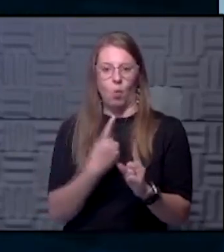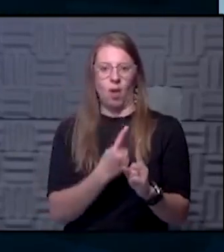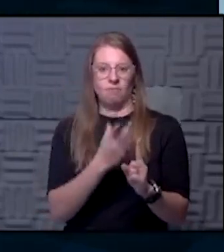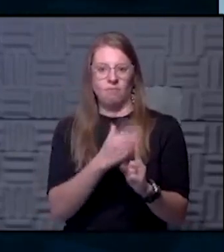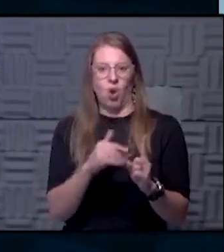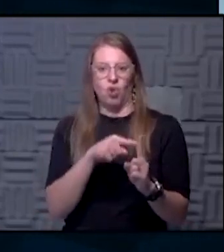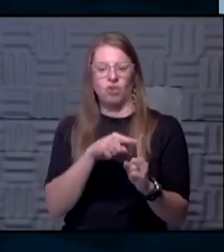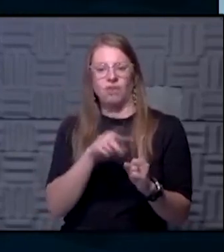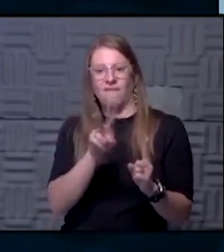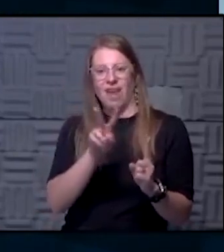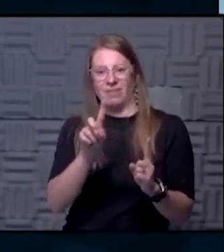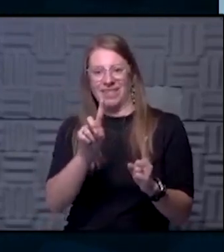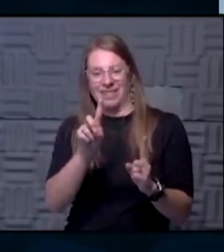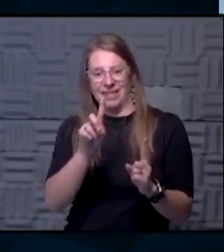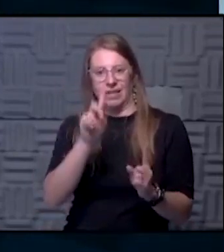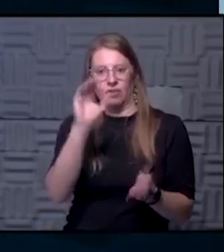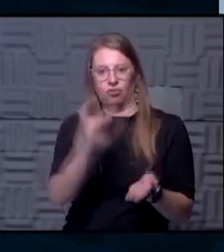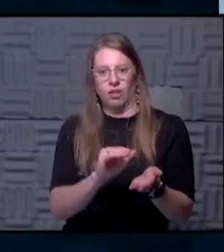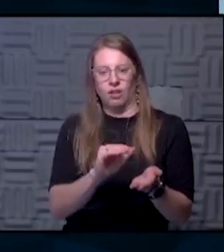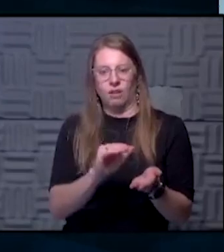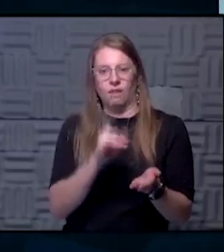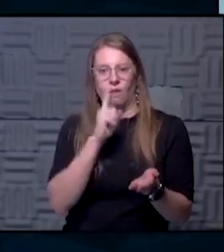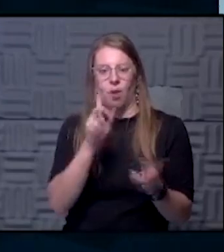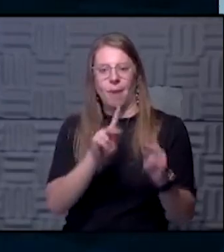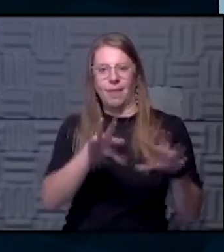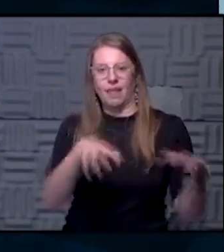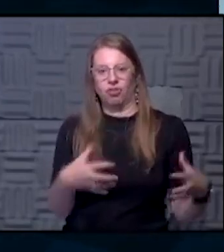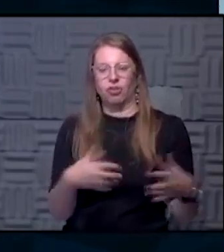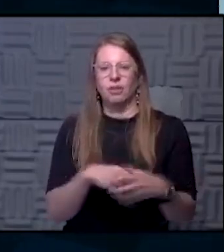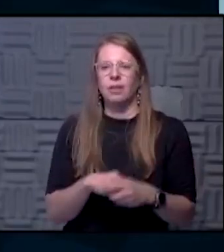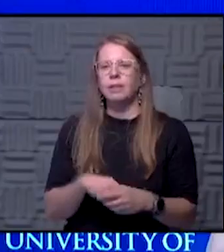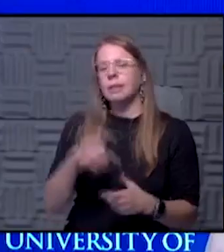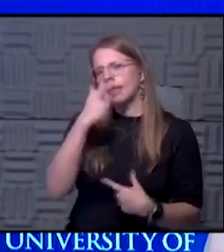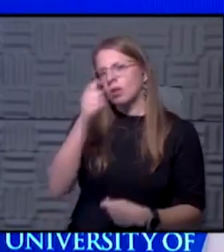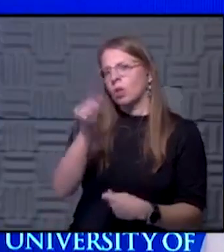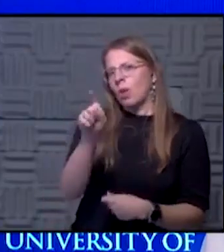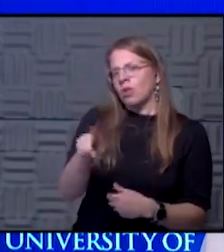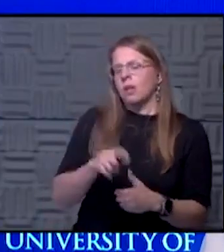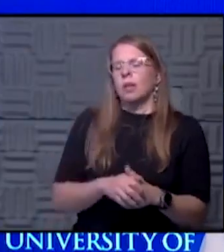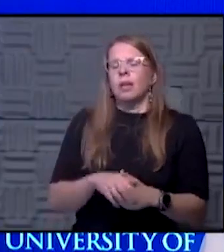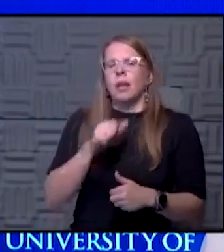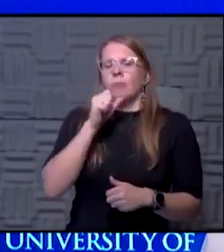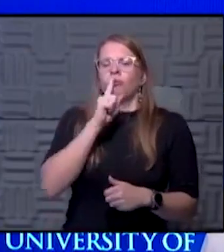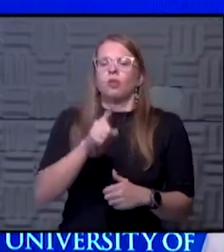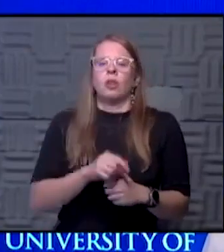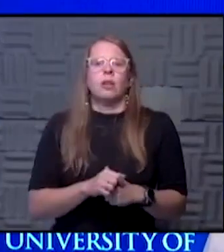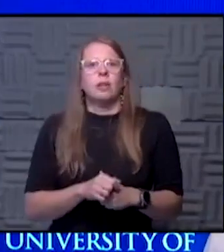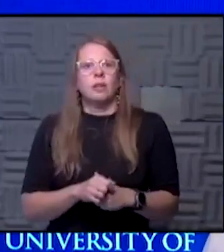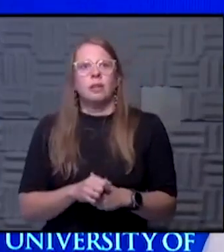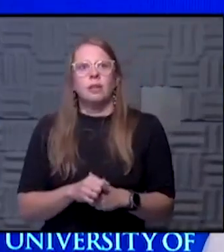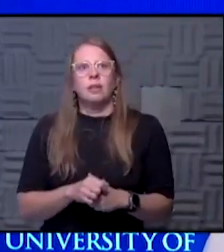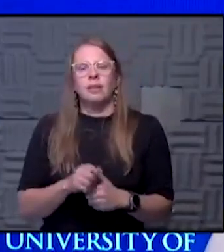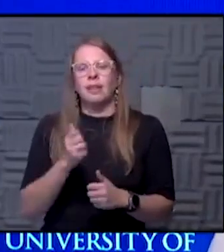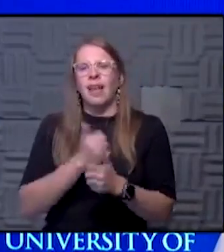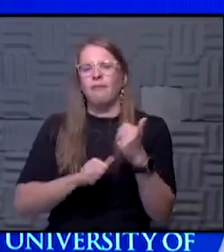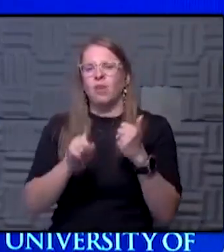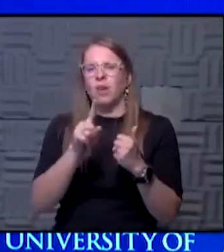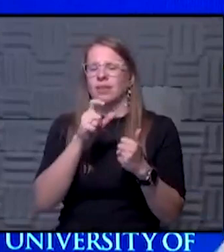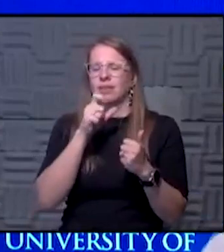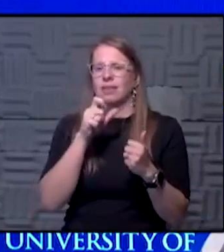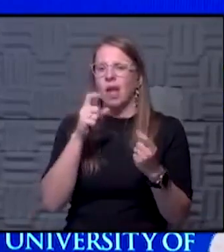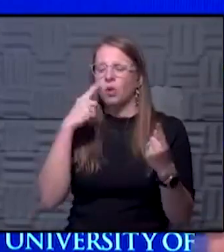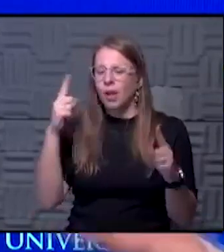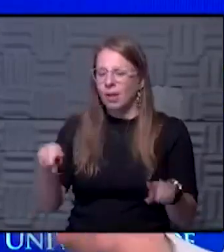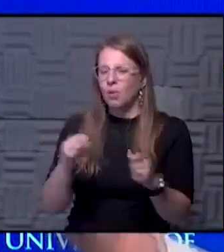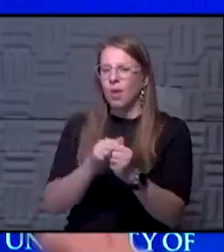of vitamin D decreasing in the population. Yeah, that's an interesting question. I'm not sure everybody's in agreement around the vitamin D question, so